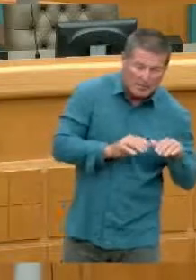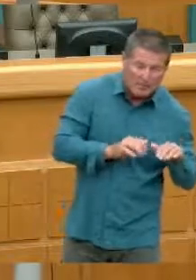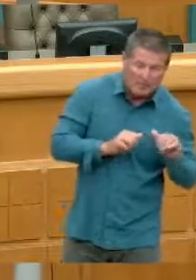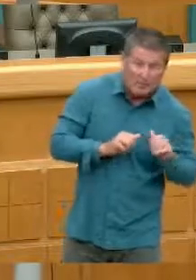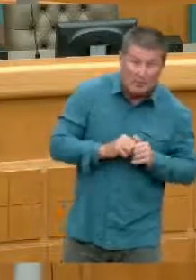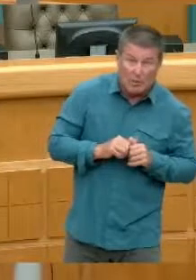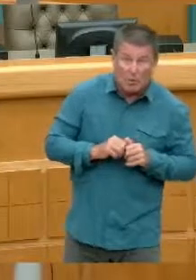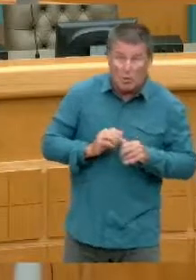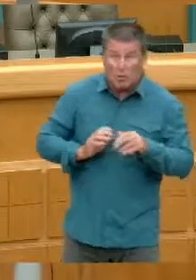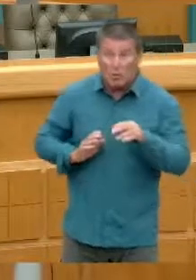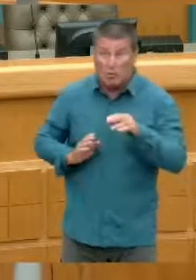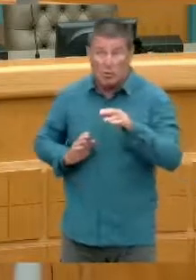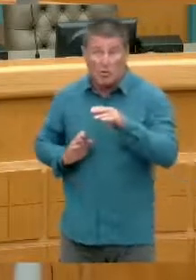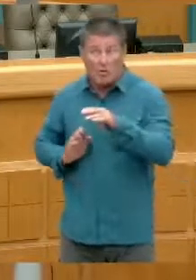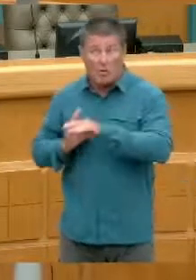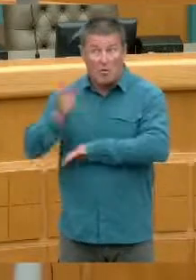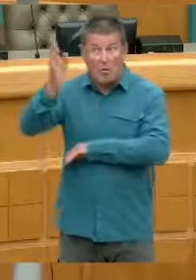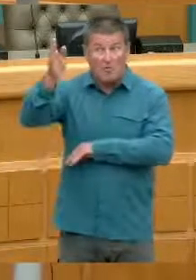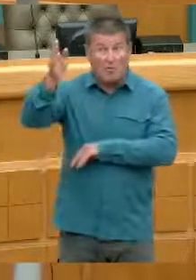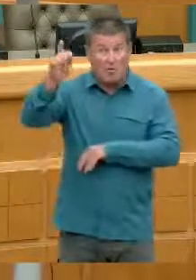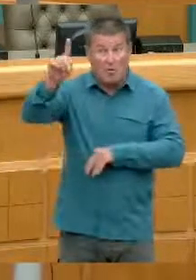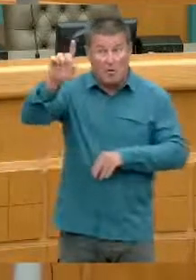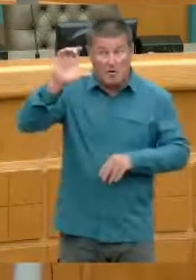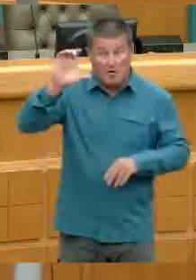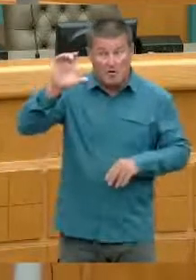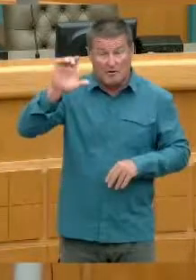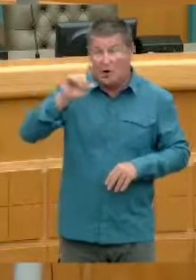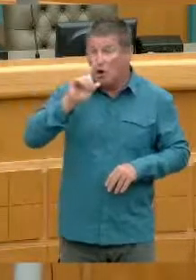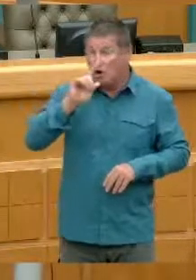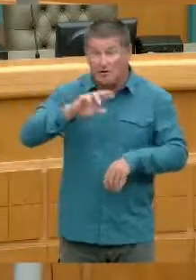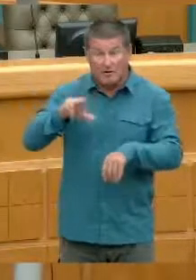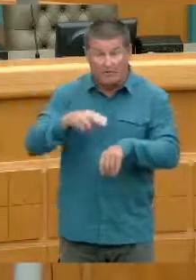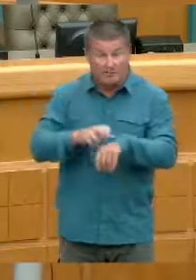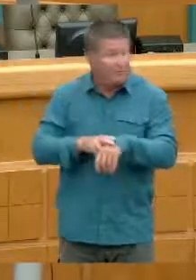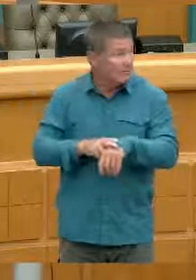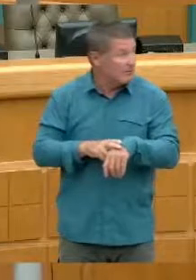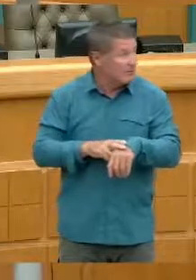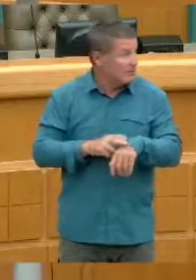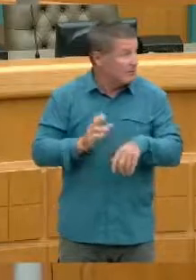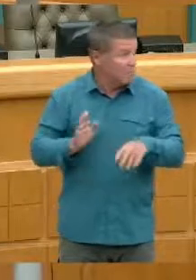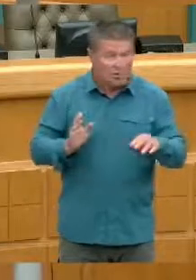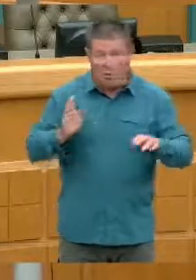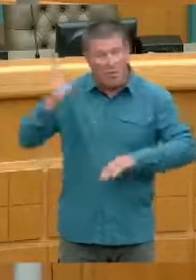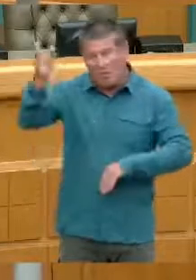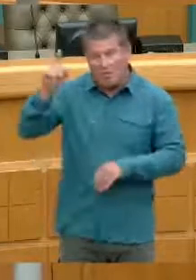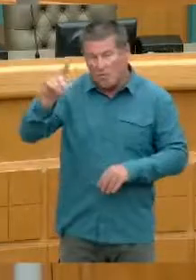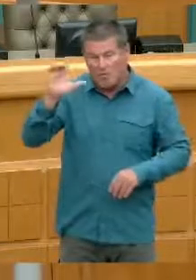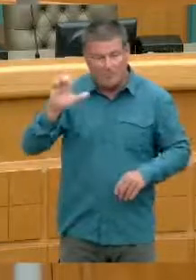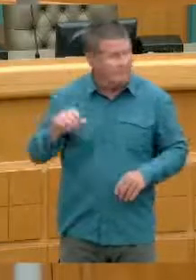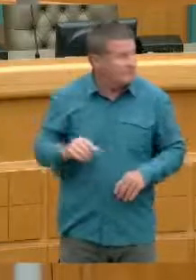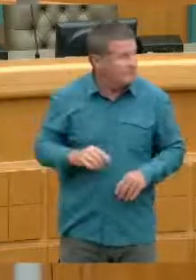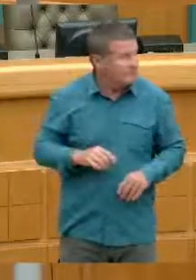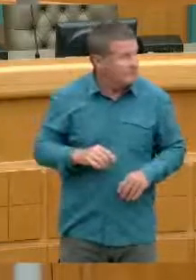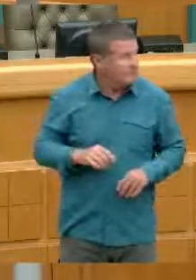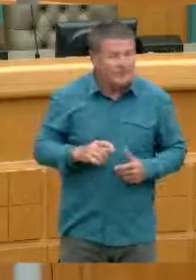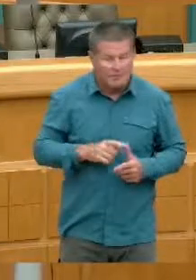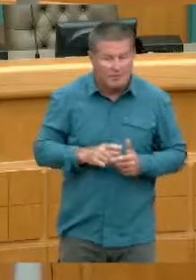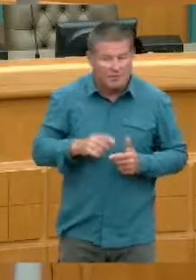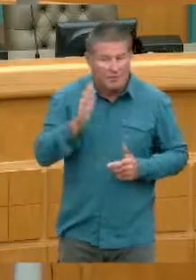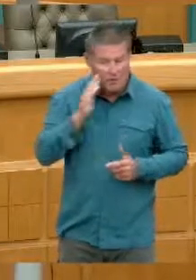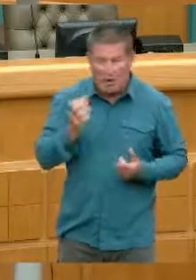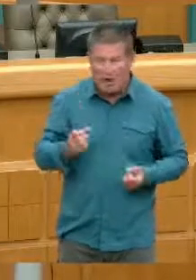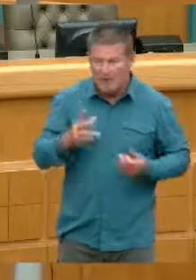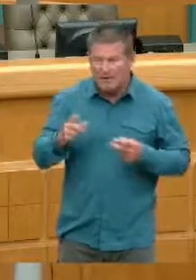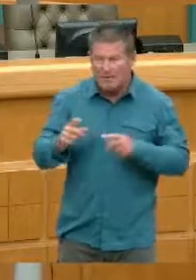above 100, and if we go back to something resembling normal in the summertime, it will go well above 100, and we'll have some idea of how many